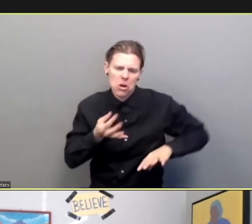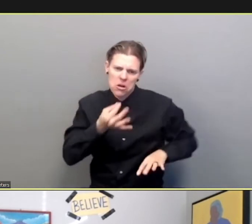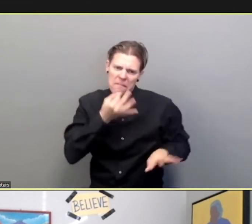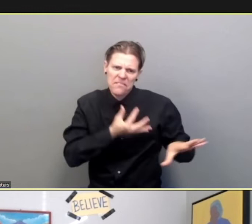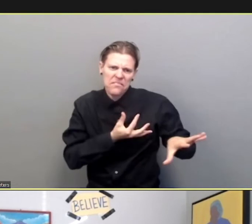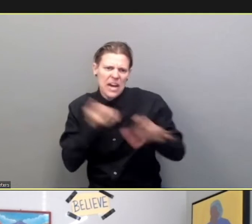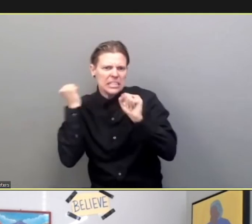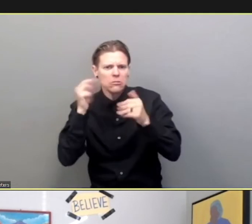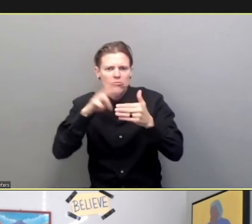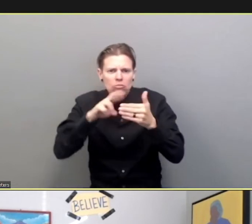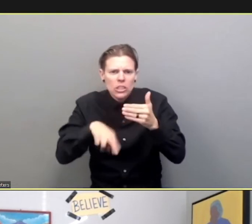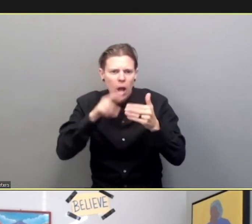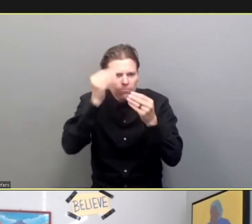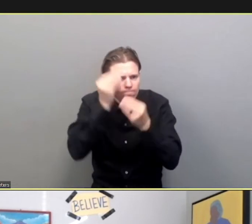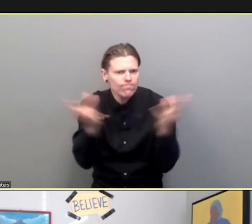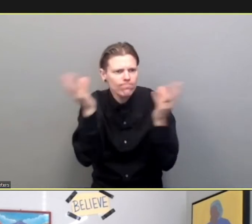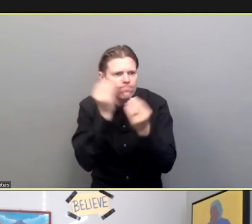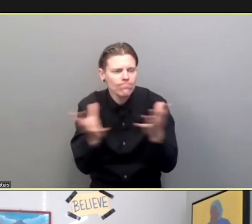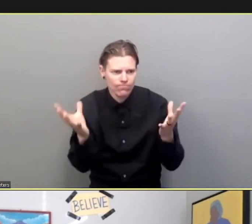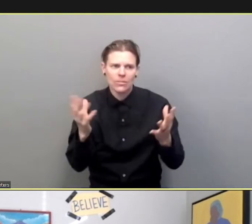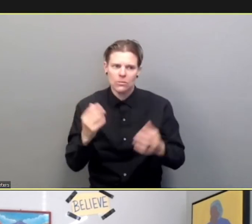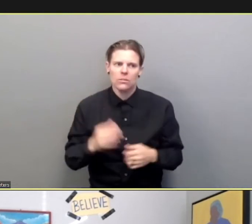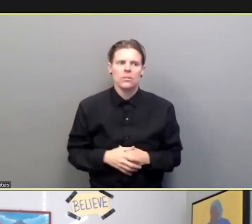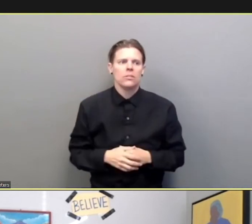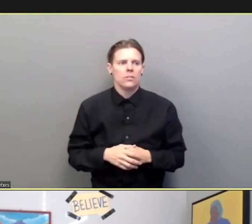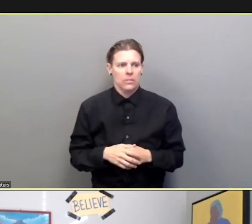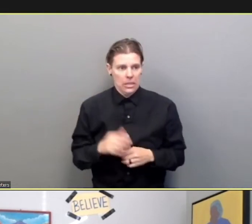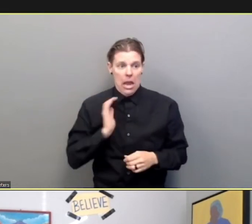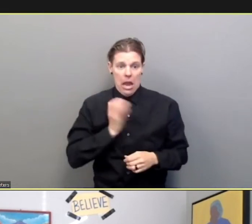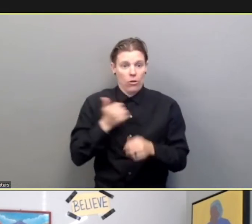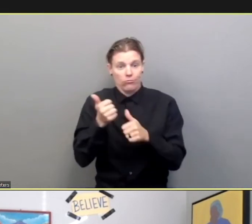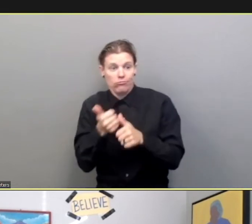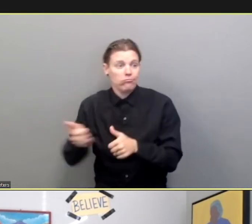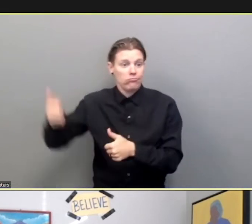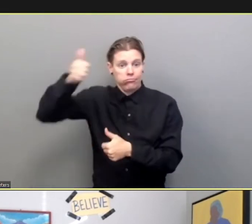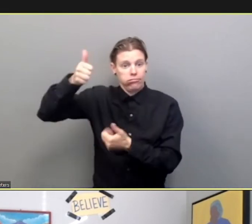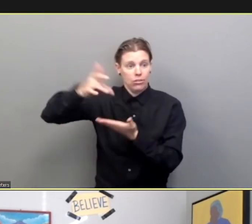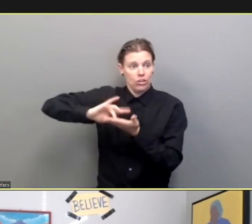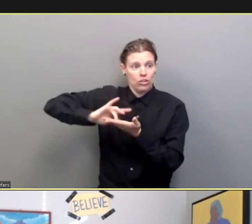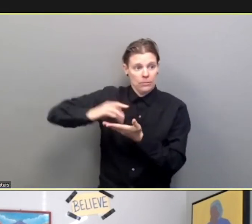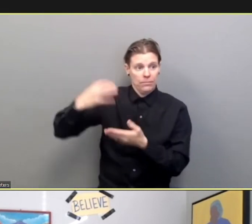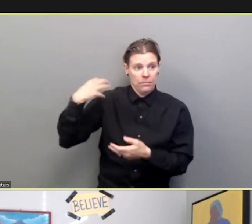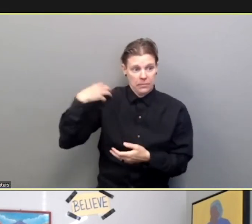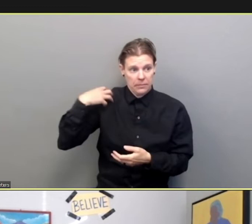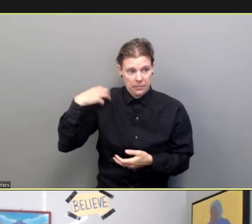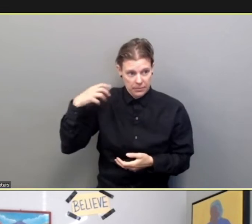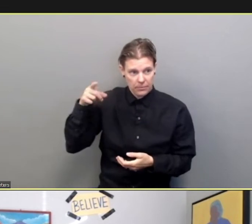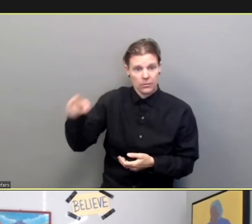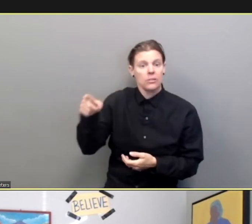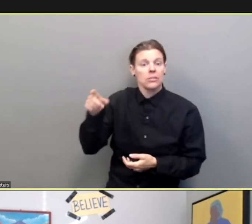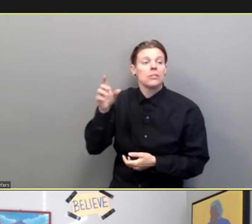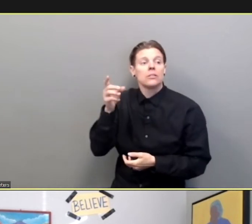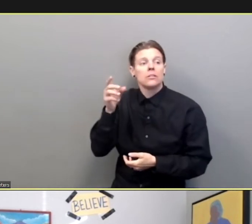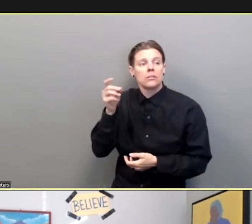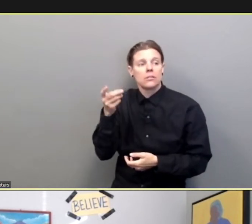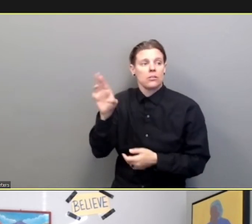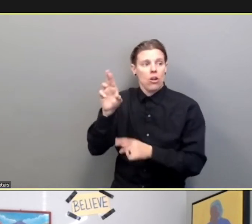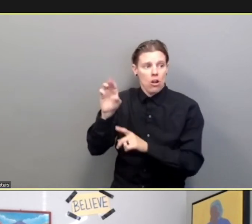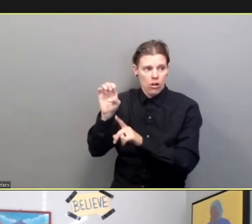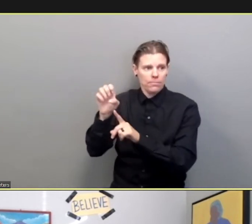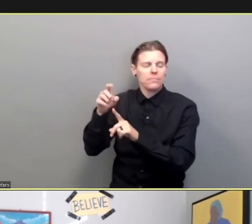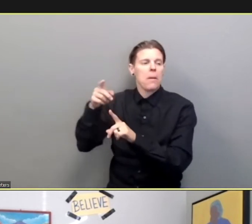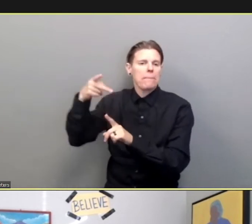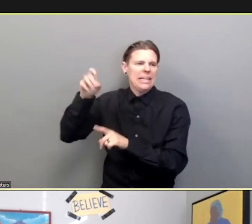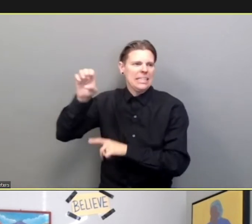Our Chief Medical Officer, Tom Massaro, is working with public education to get this program up and running. We still have that